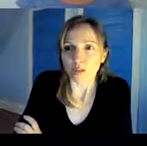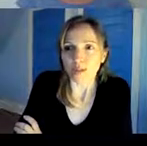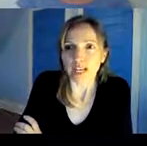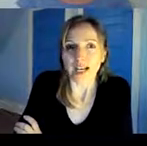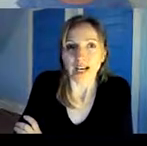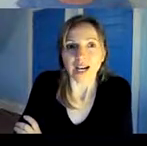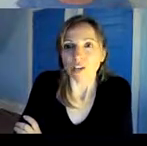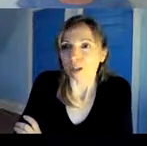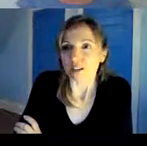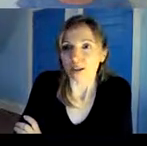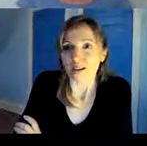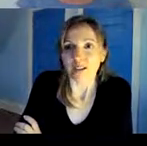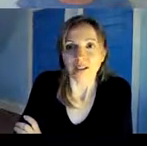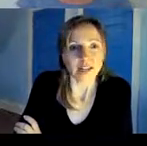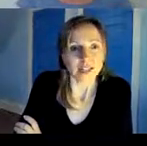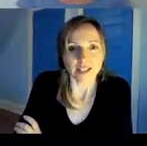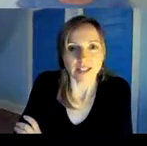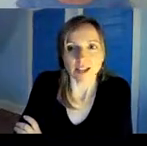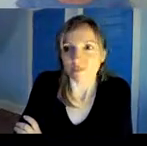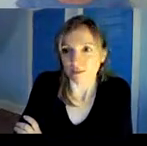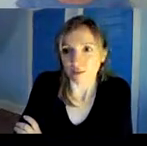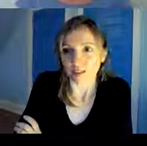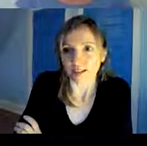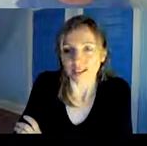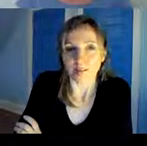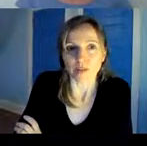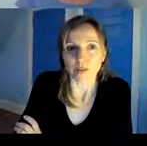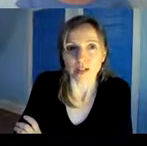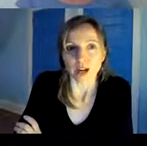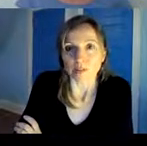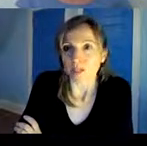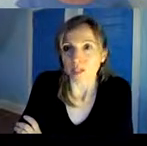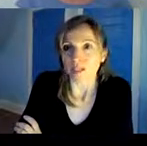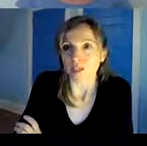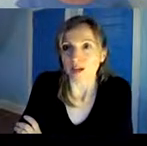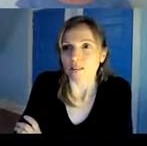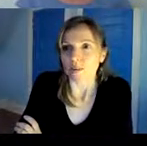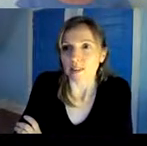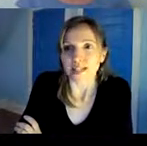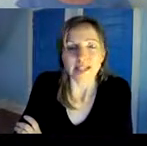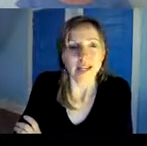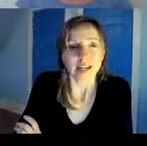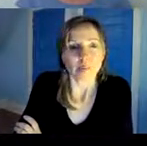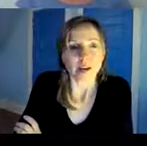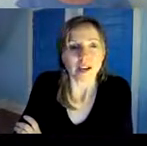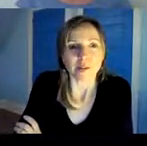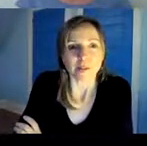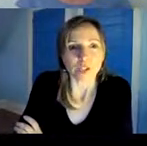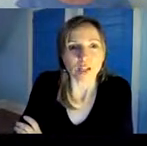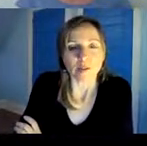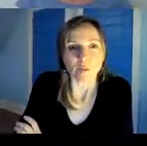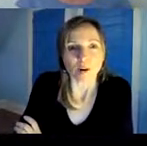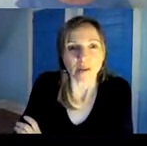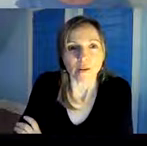about chemical. I don't have my license. I've never applied chemicals. I'm not saying they don't have their place, but I'm